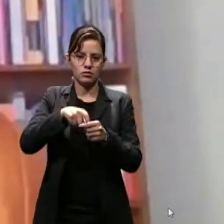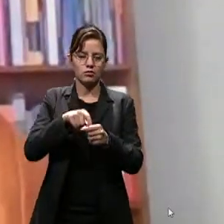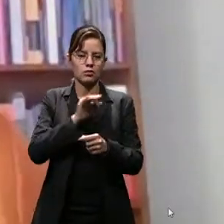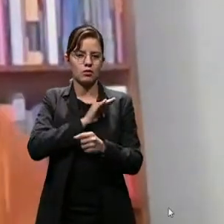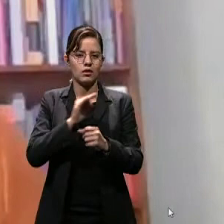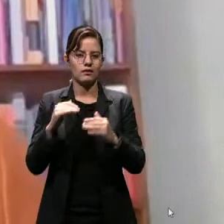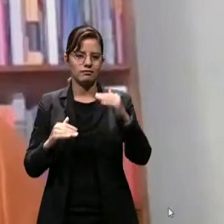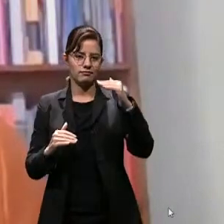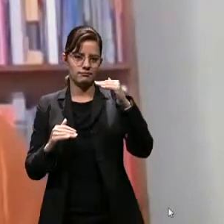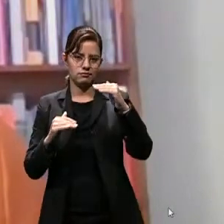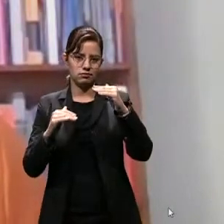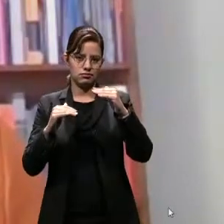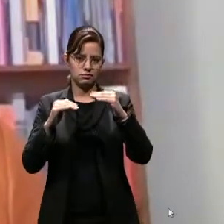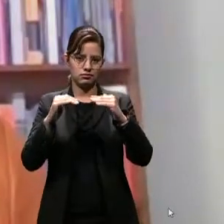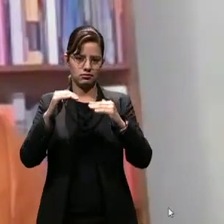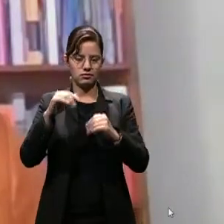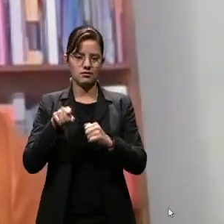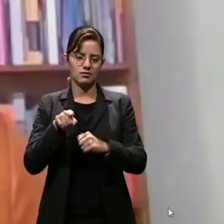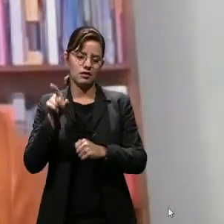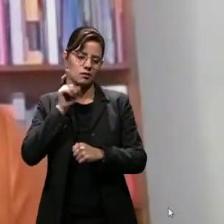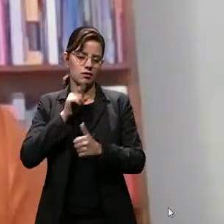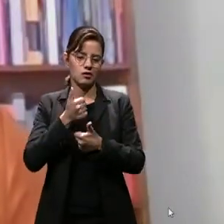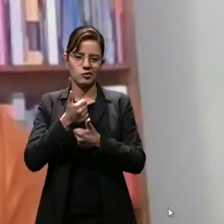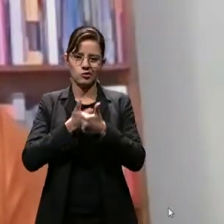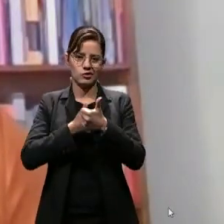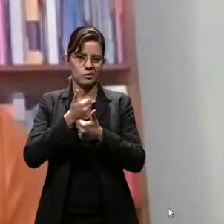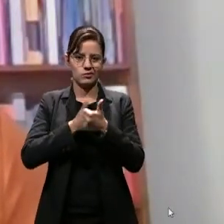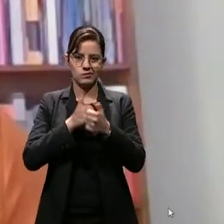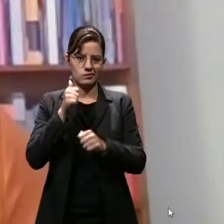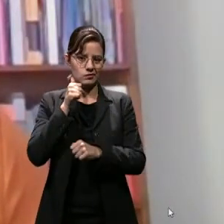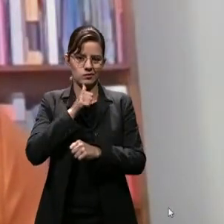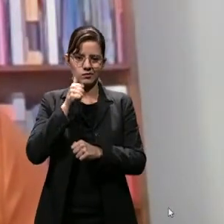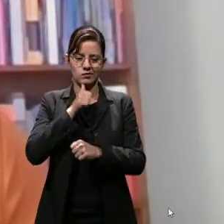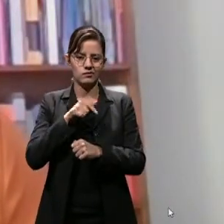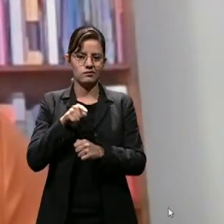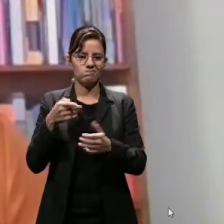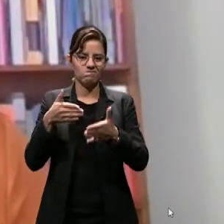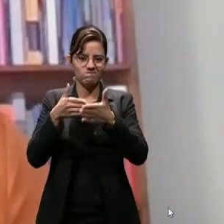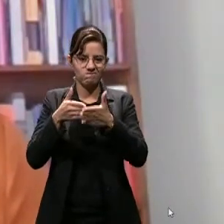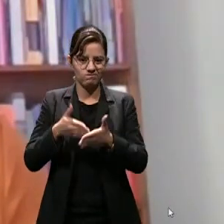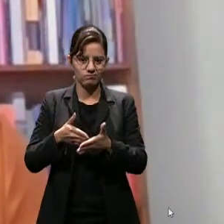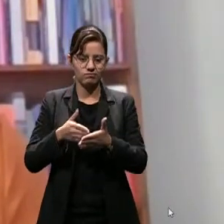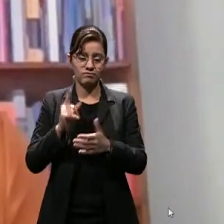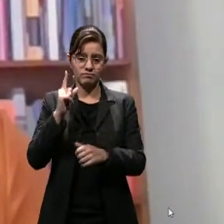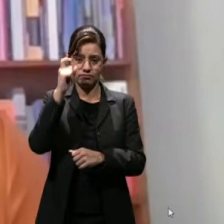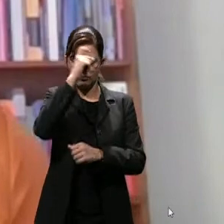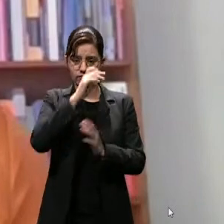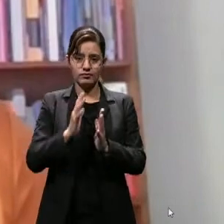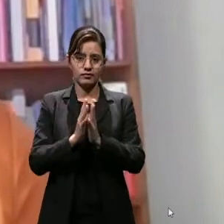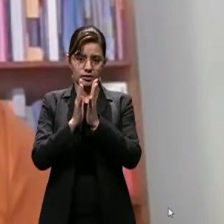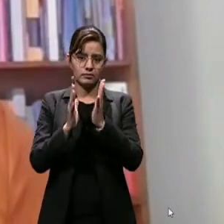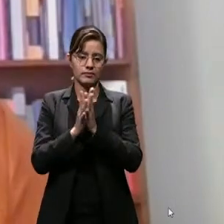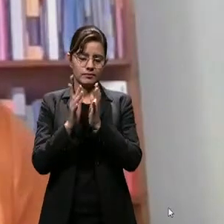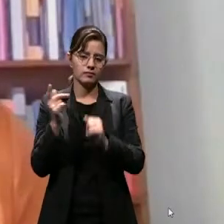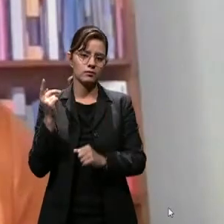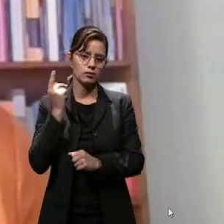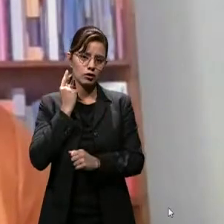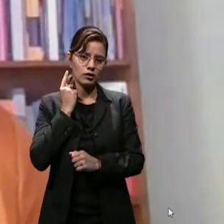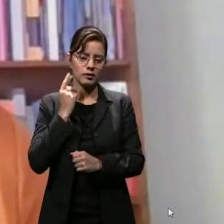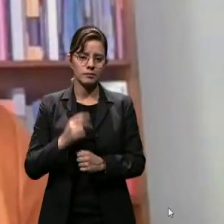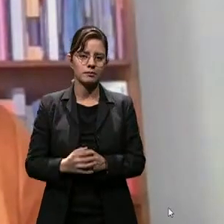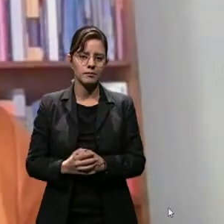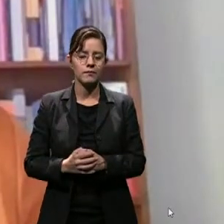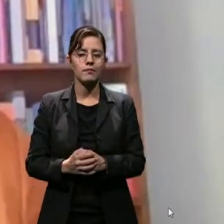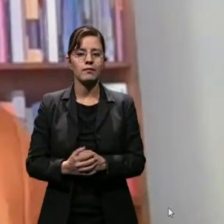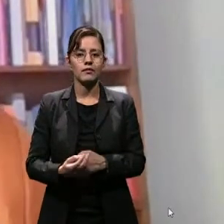and obstacles that women face in political participation.